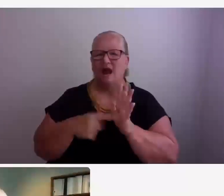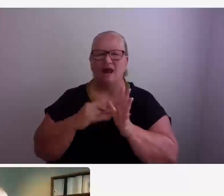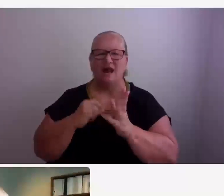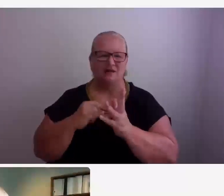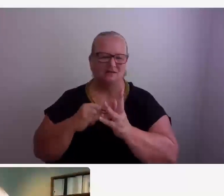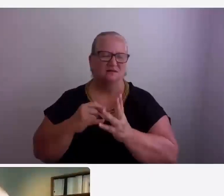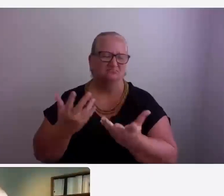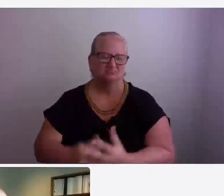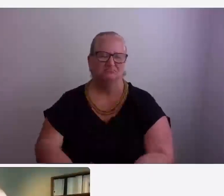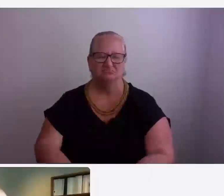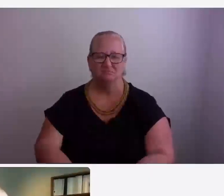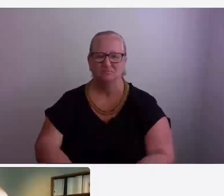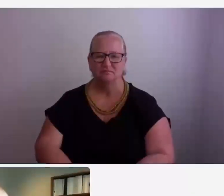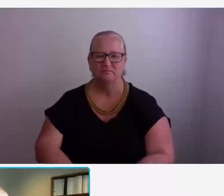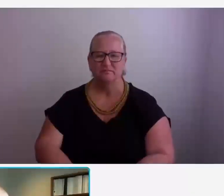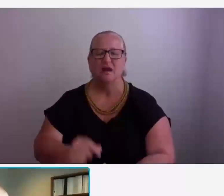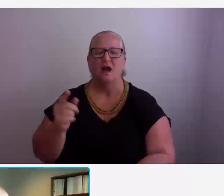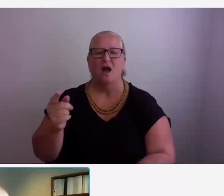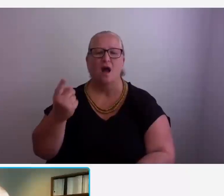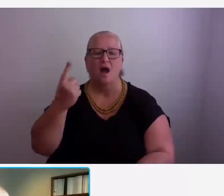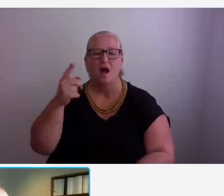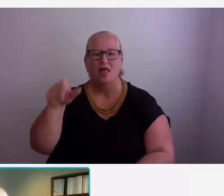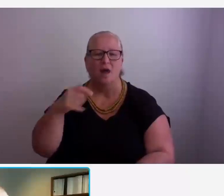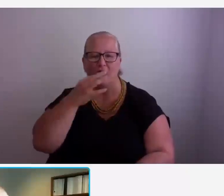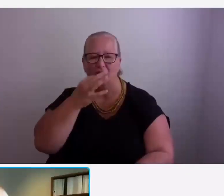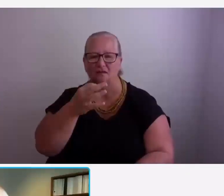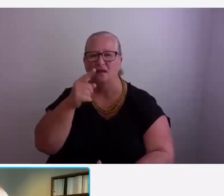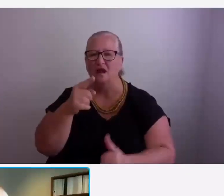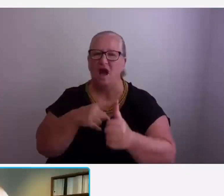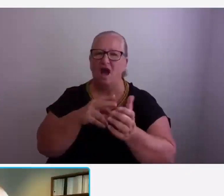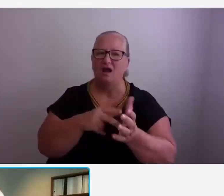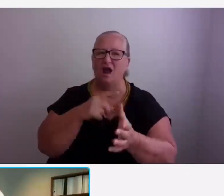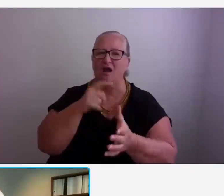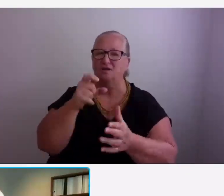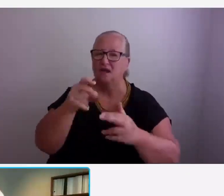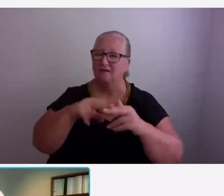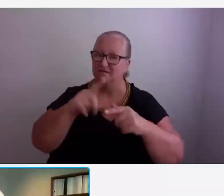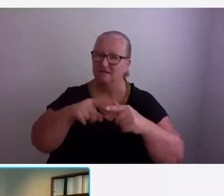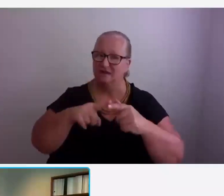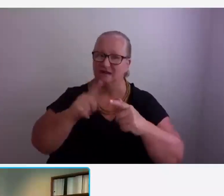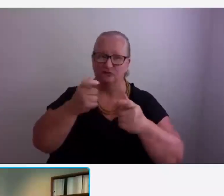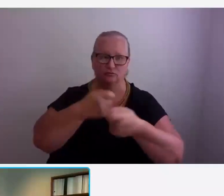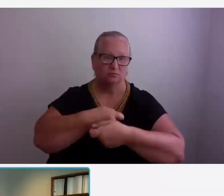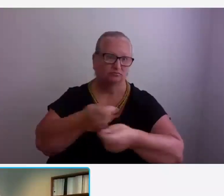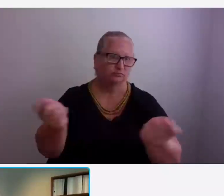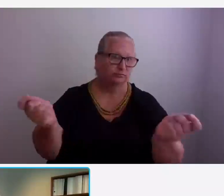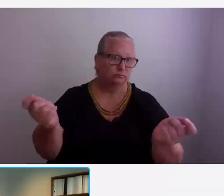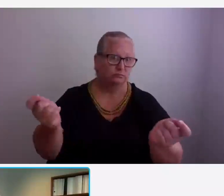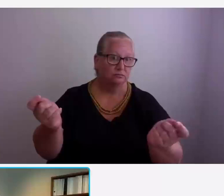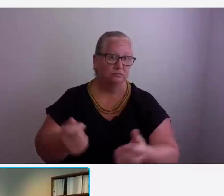Thank you very much. Nicole was asking, have the ANACC fees been circulated?